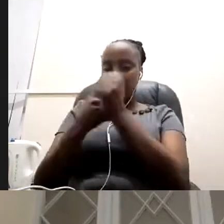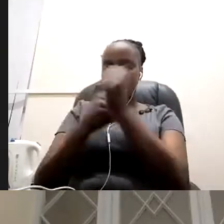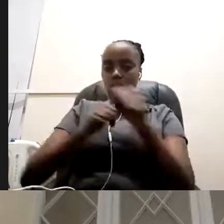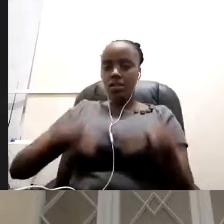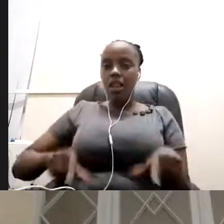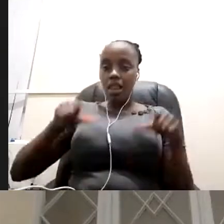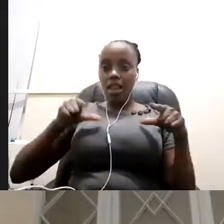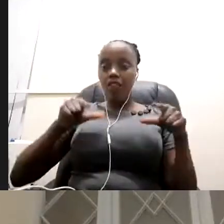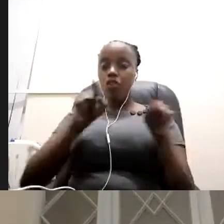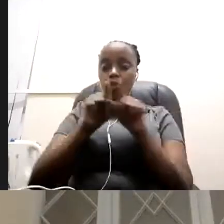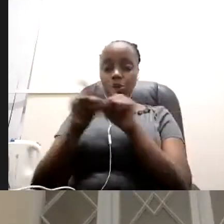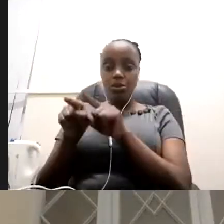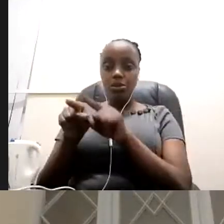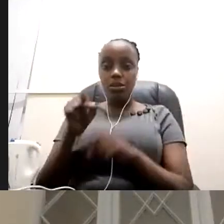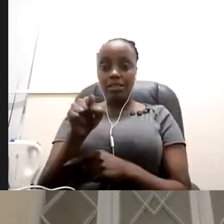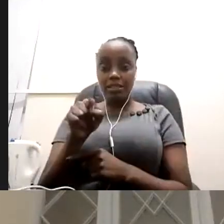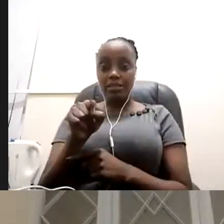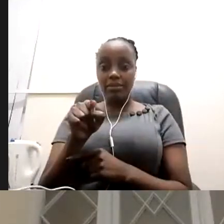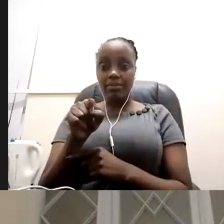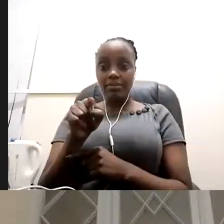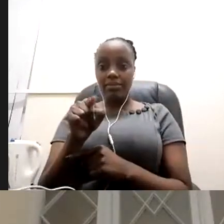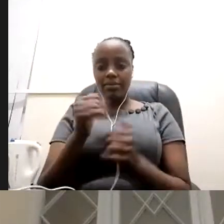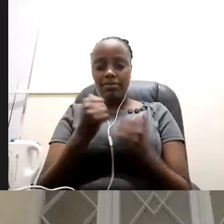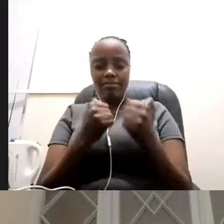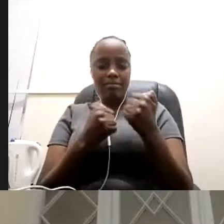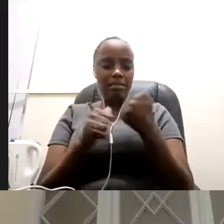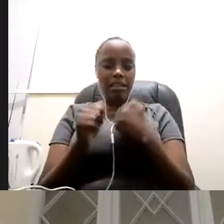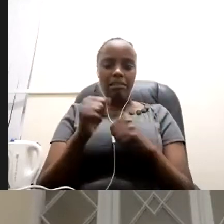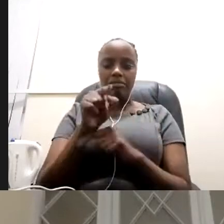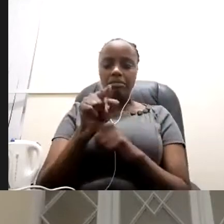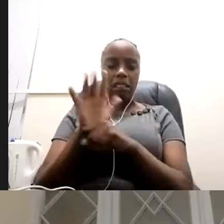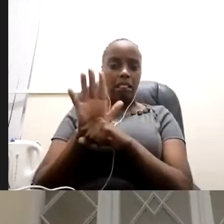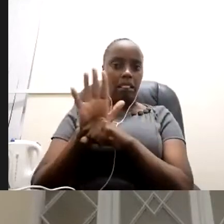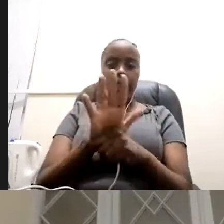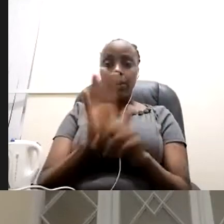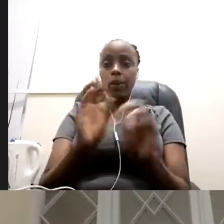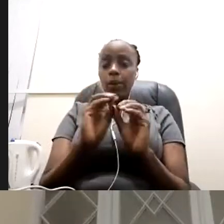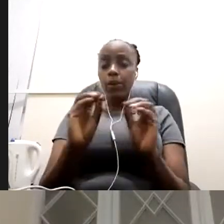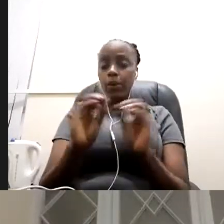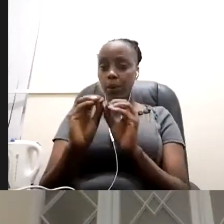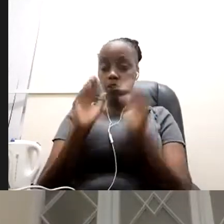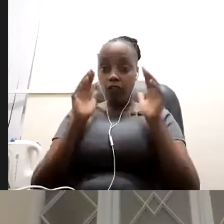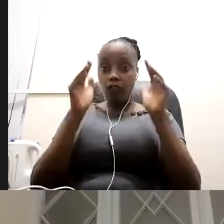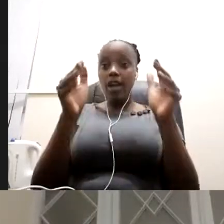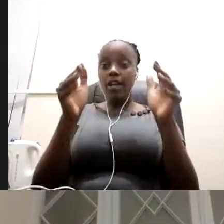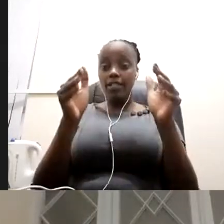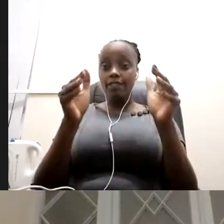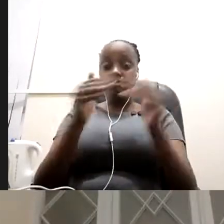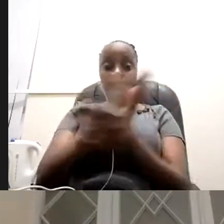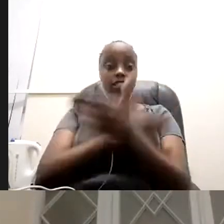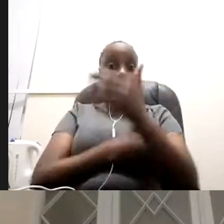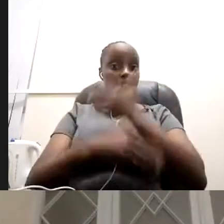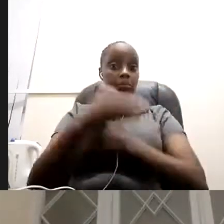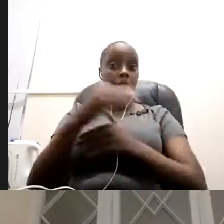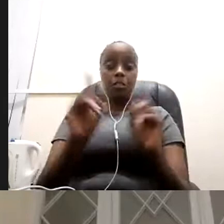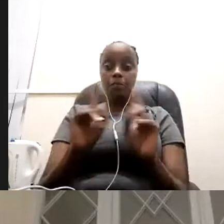sense, the triad cannot discriminate on the basis on disability.